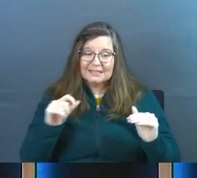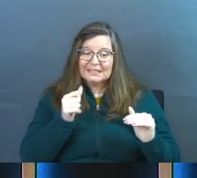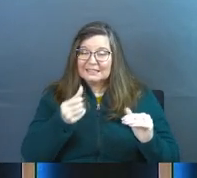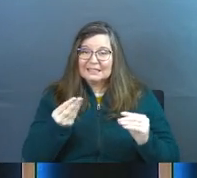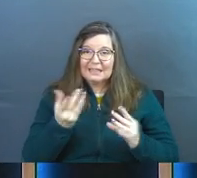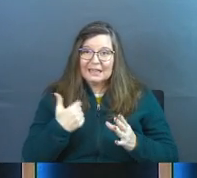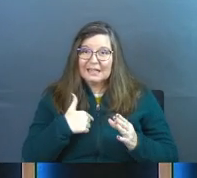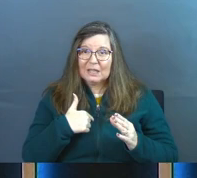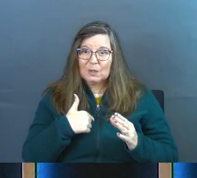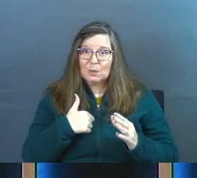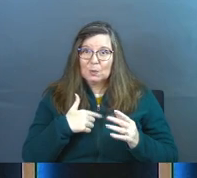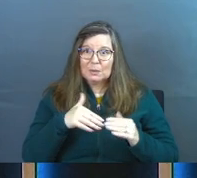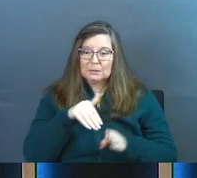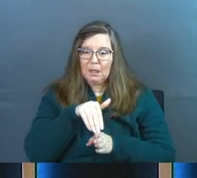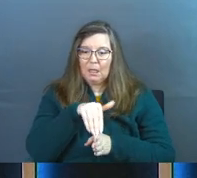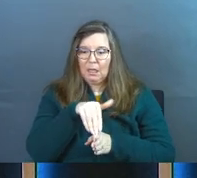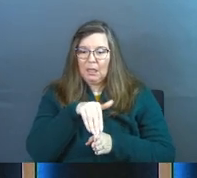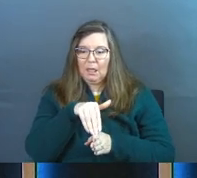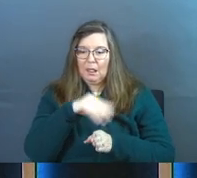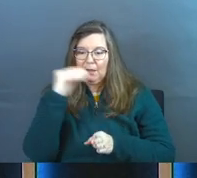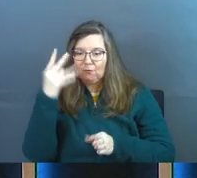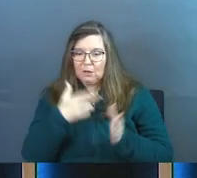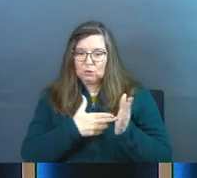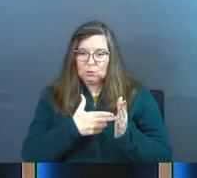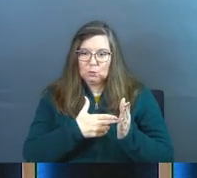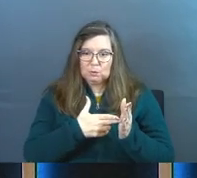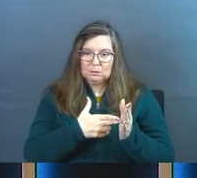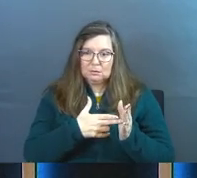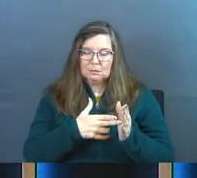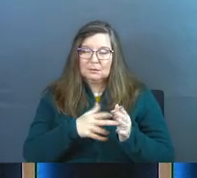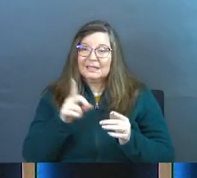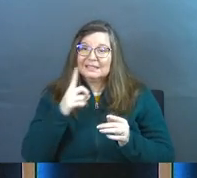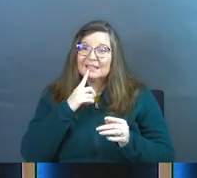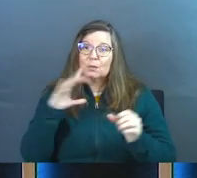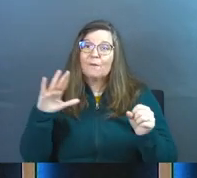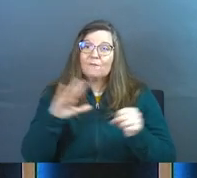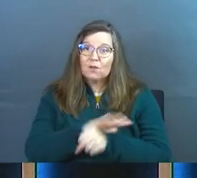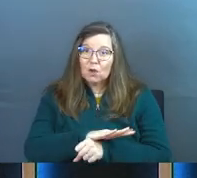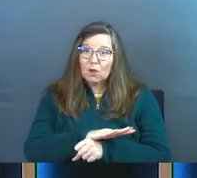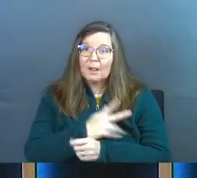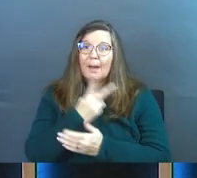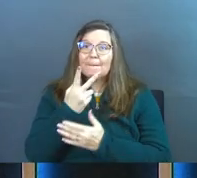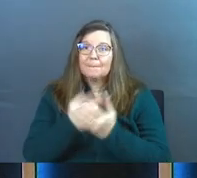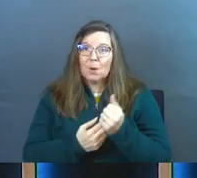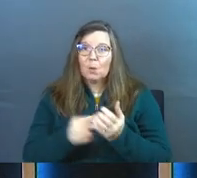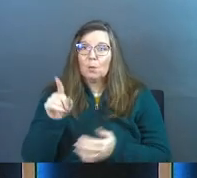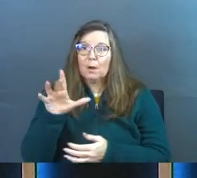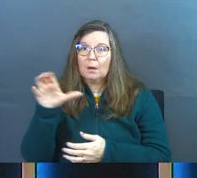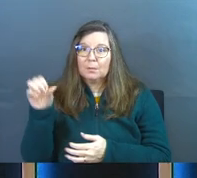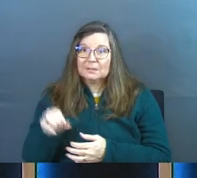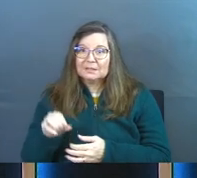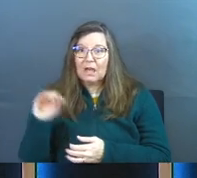It did not tell us he was a tension of grace and truth. It said he was full of grace and truth.